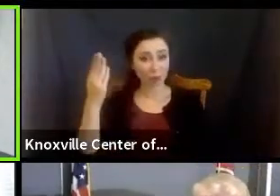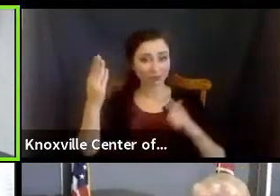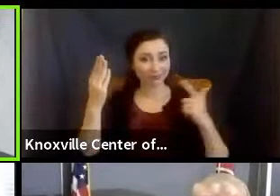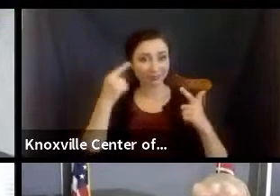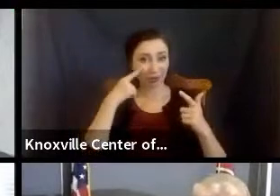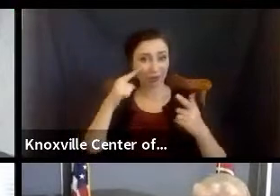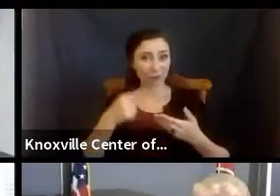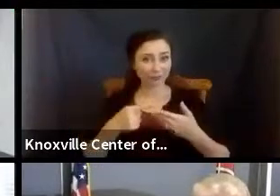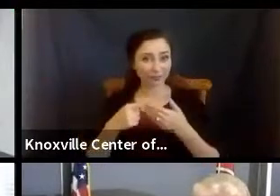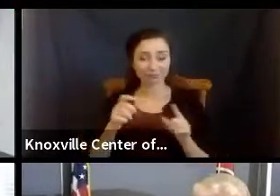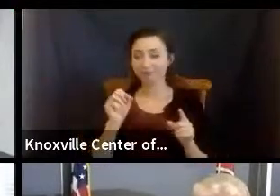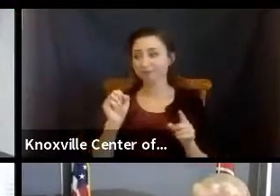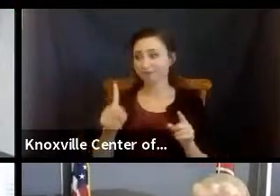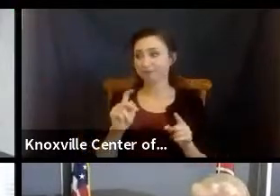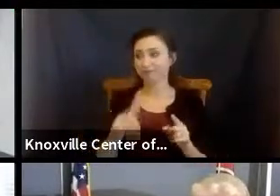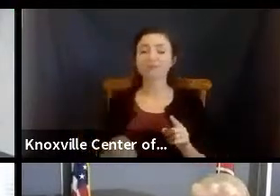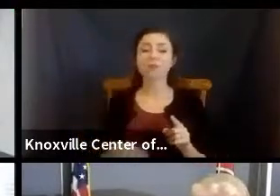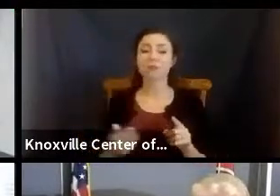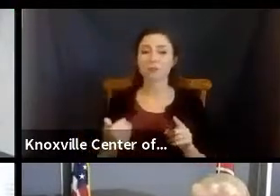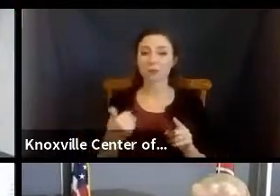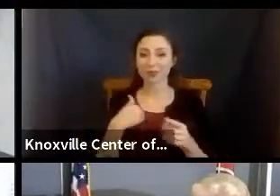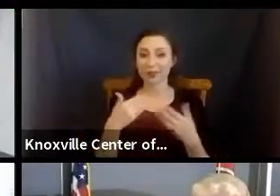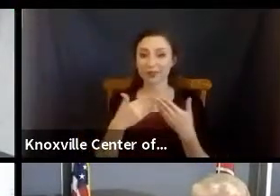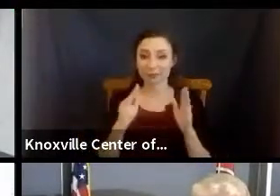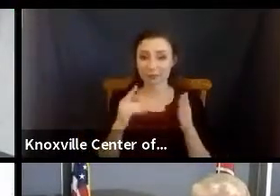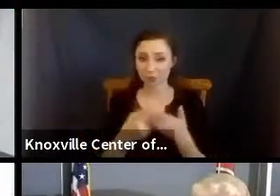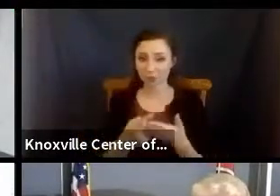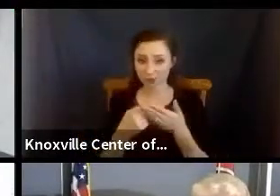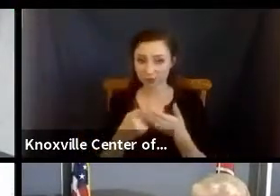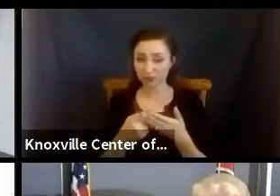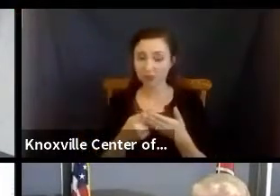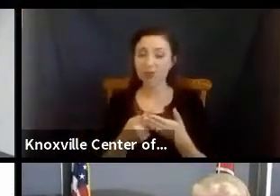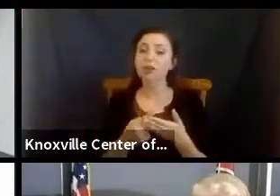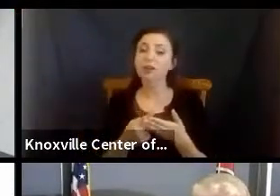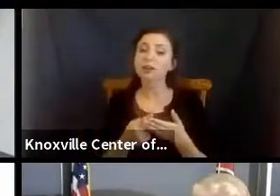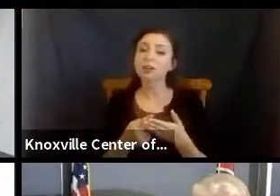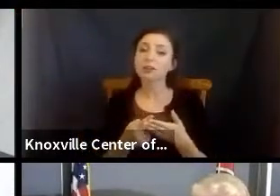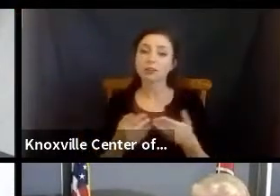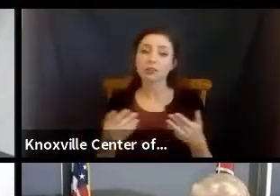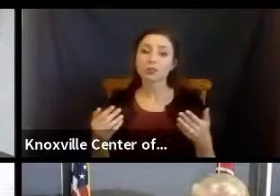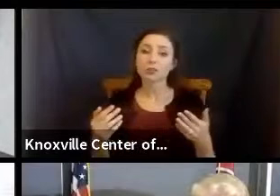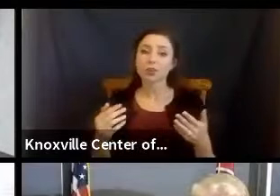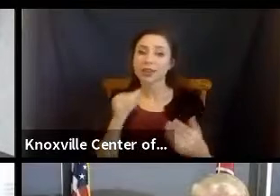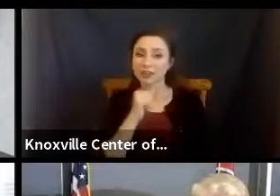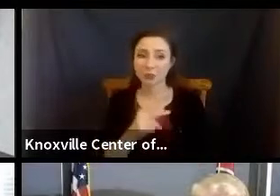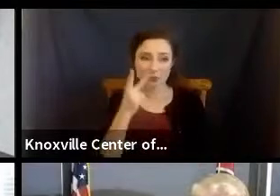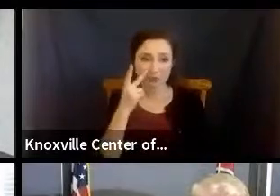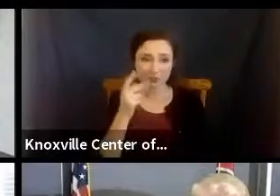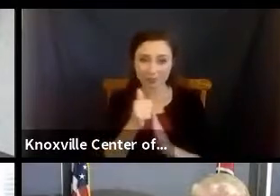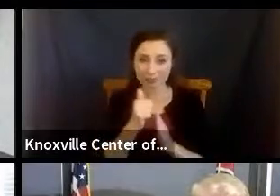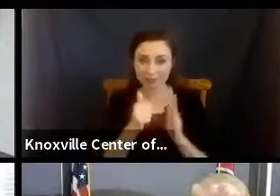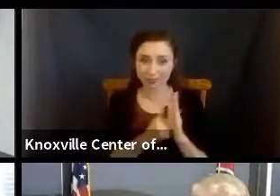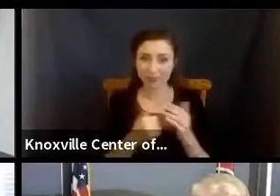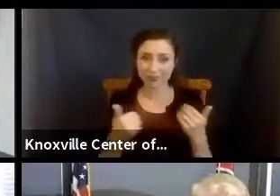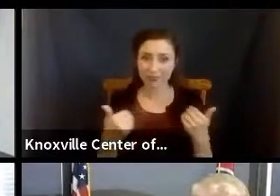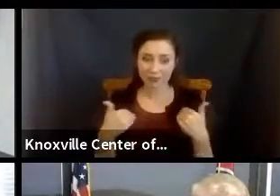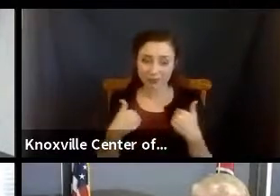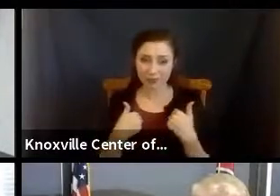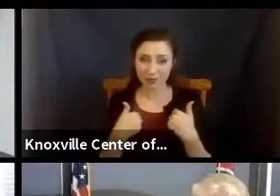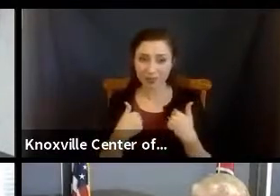Yep. So we've had some general discussion. Is there I don't see on the agenda that we have